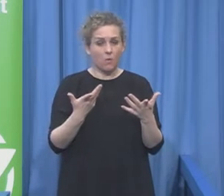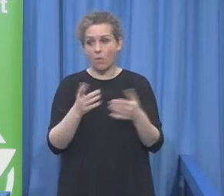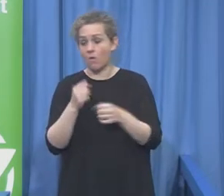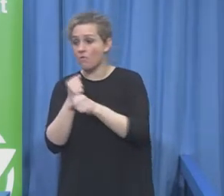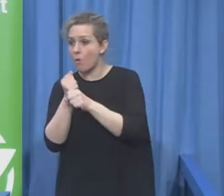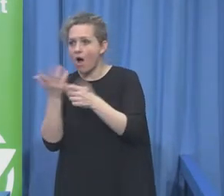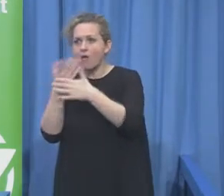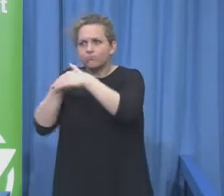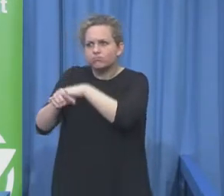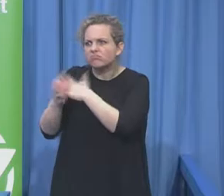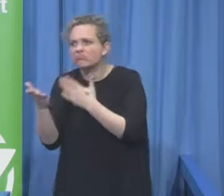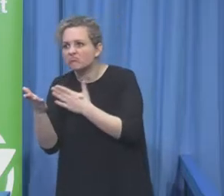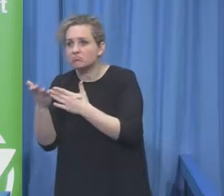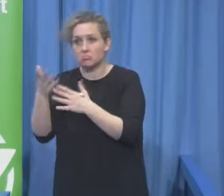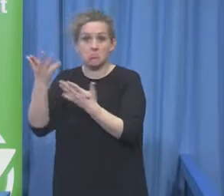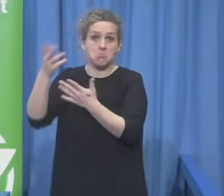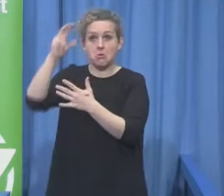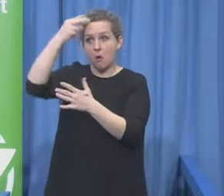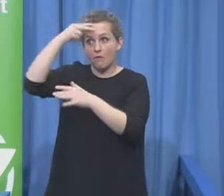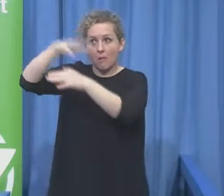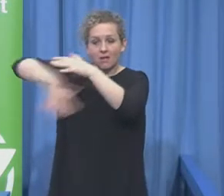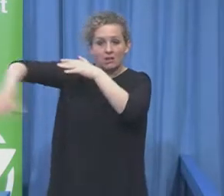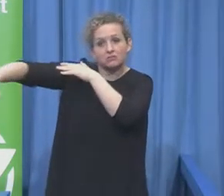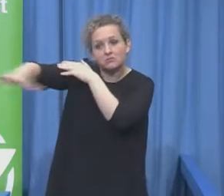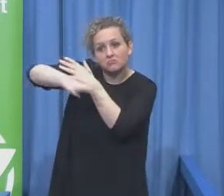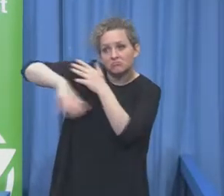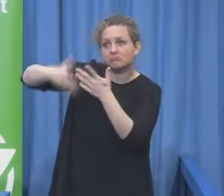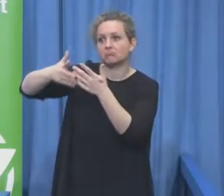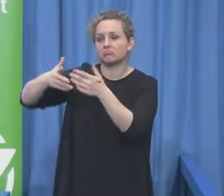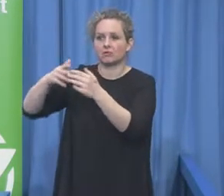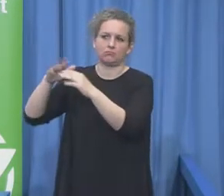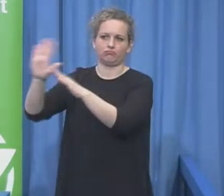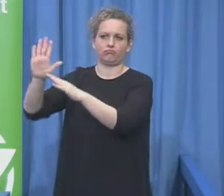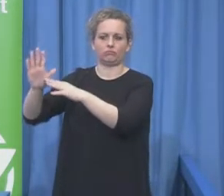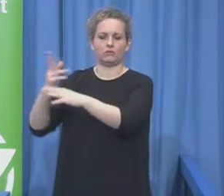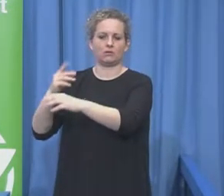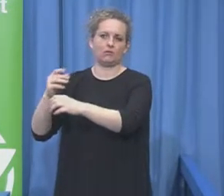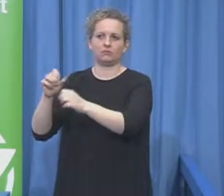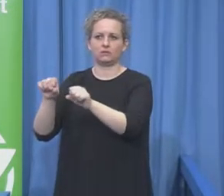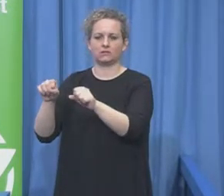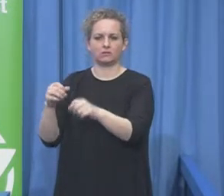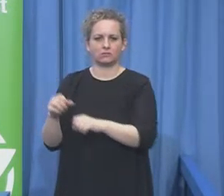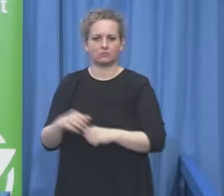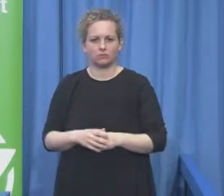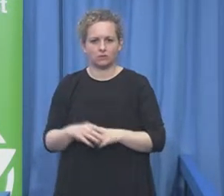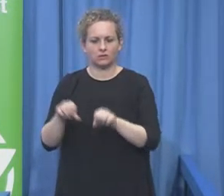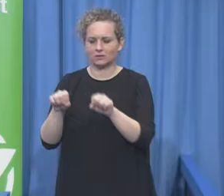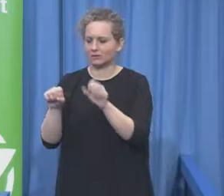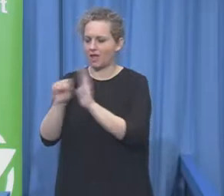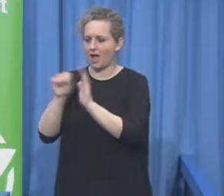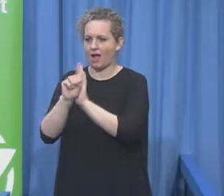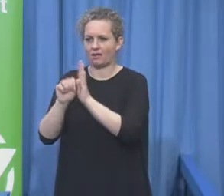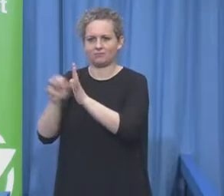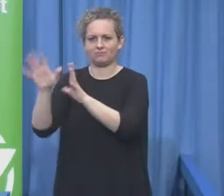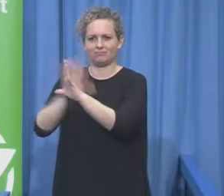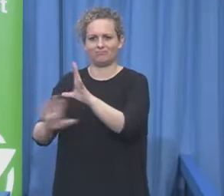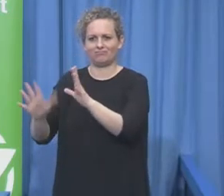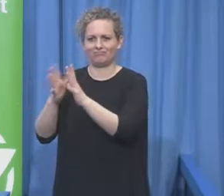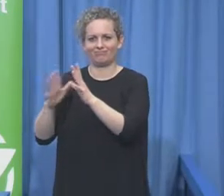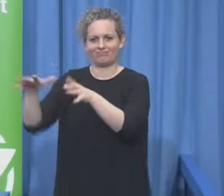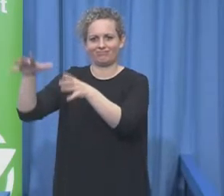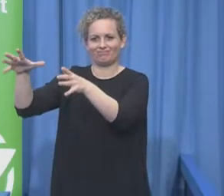level. In fact, the learnings from our program has also fed into the new programs of persons with disability,